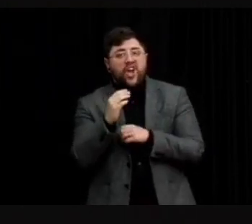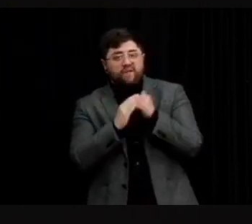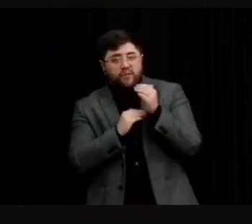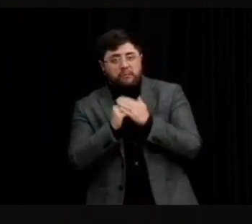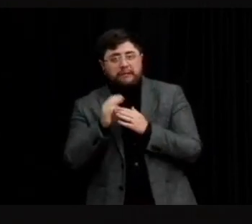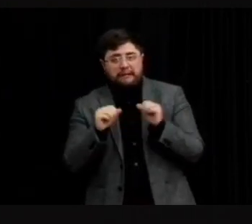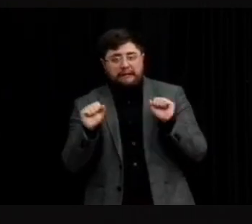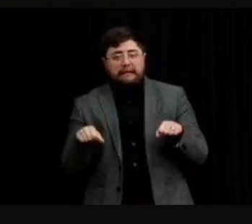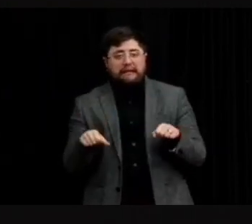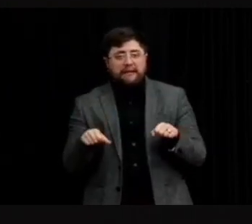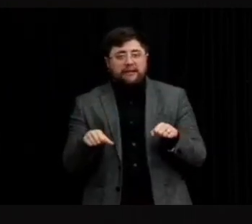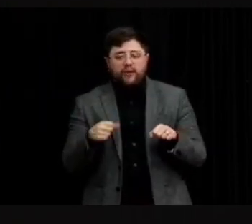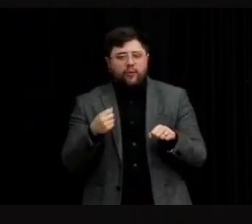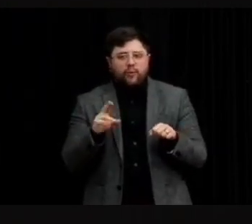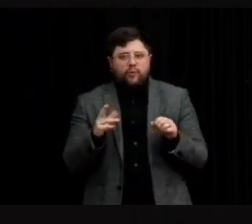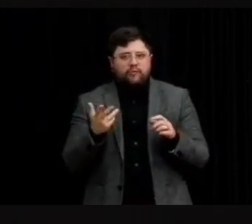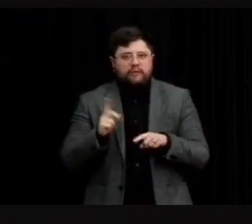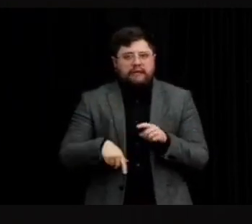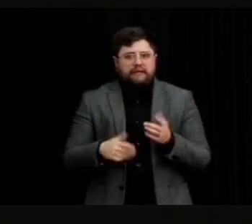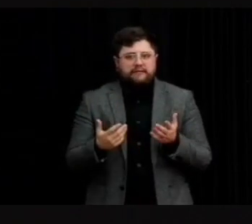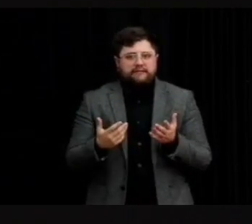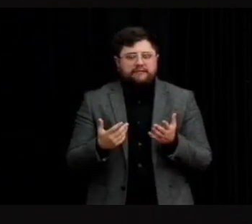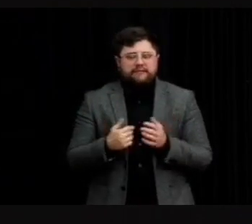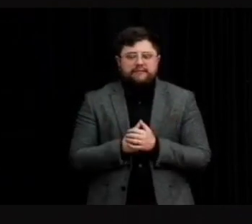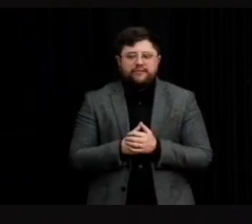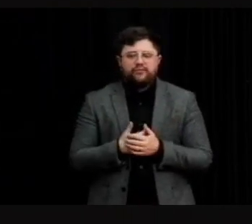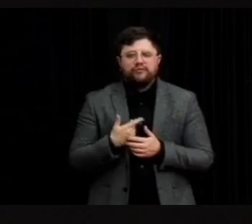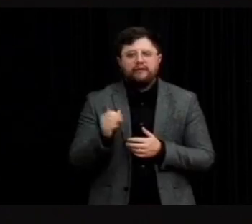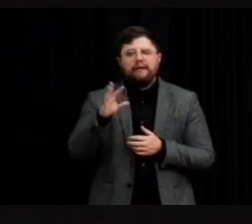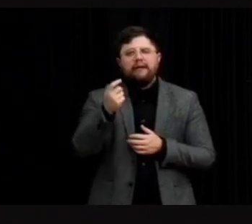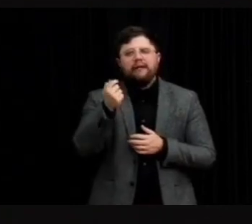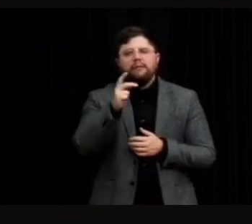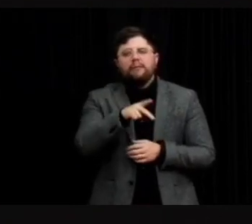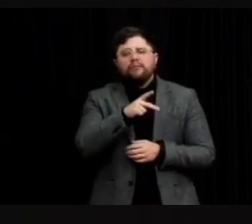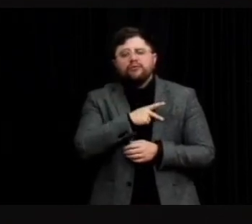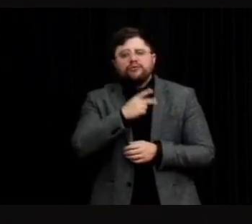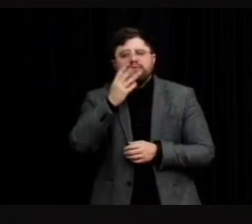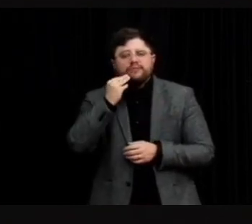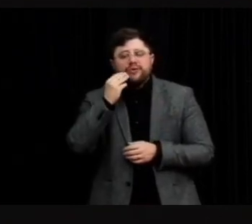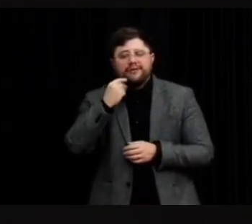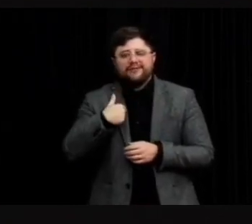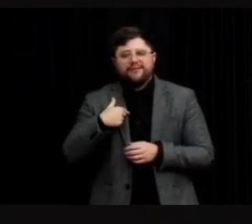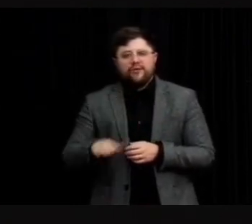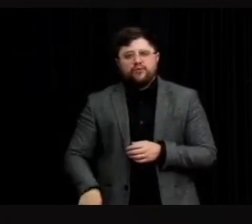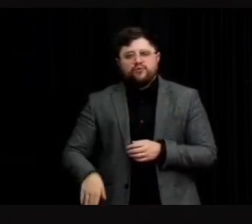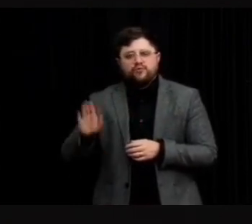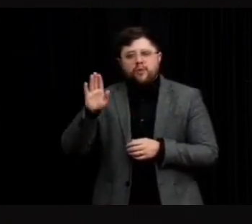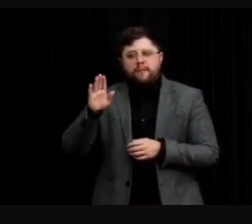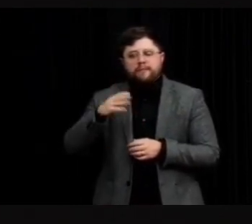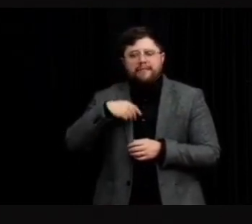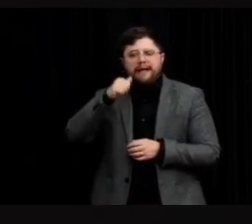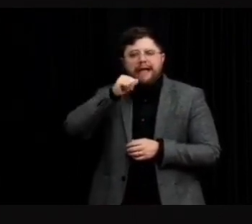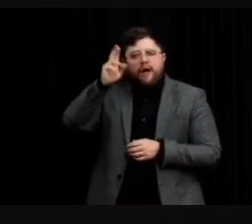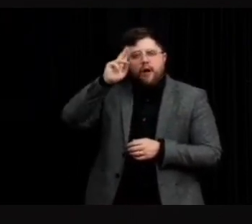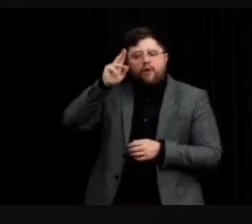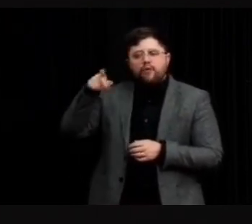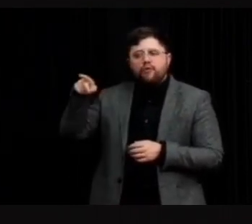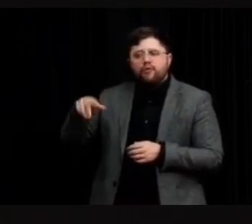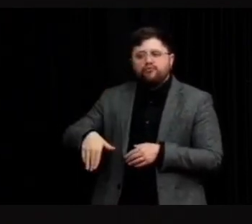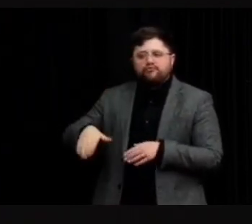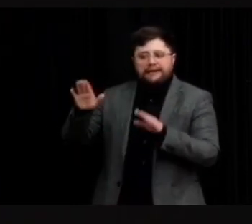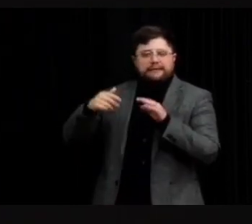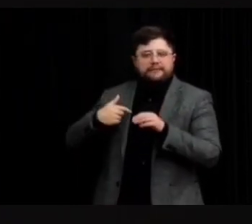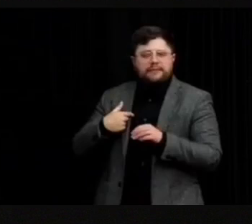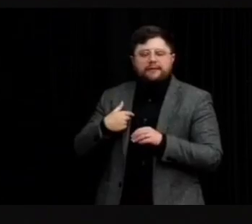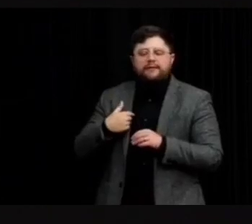right? Just to share a little bit of personal experience, I grew up raised by my aunt and uncle, and my cousin was